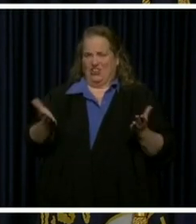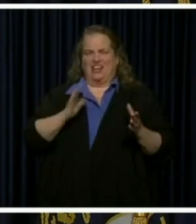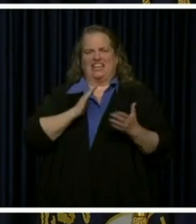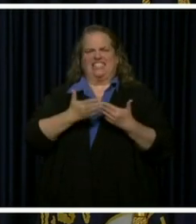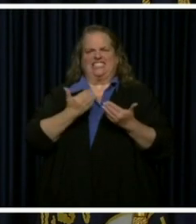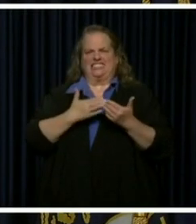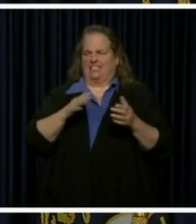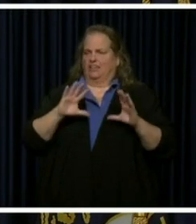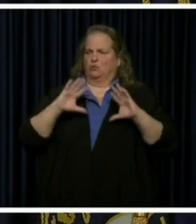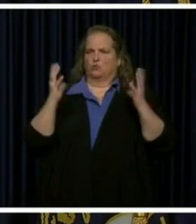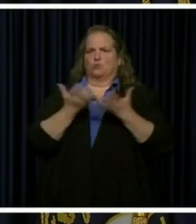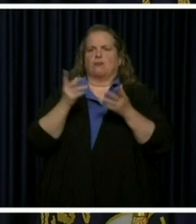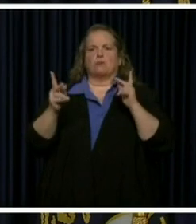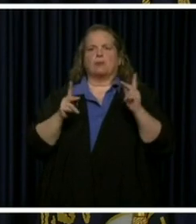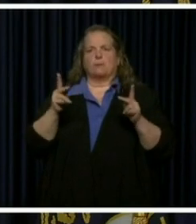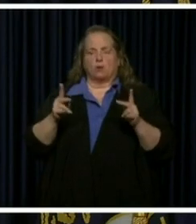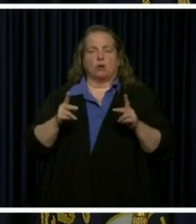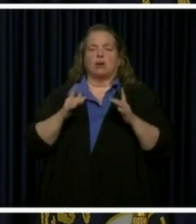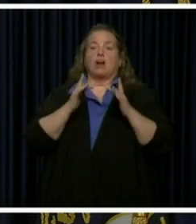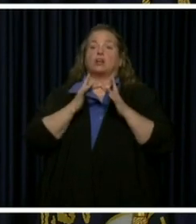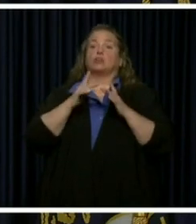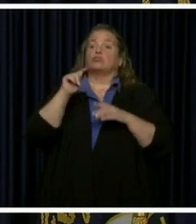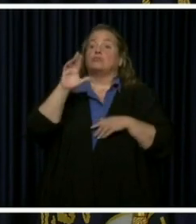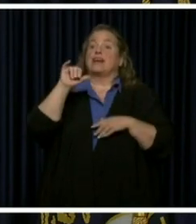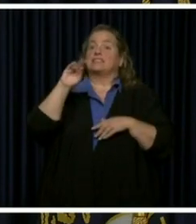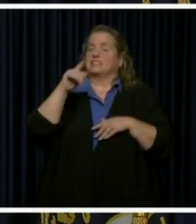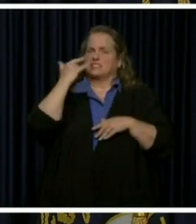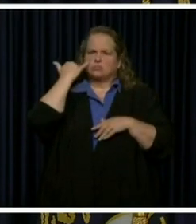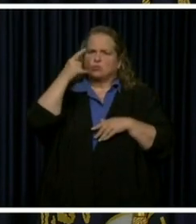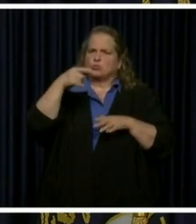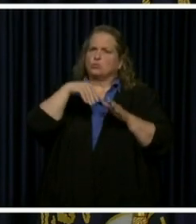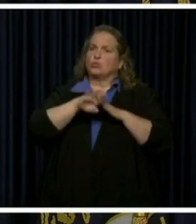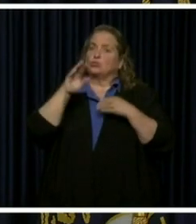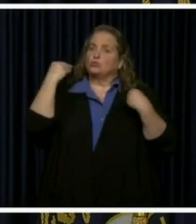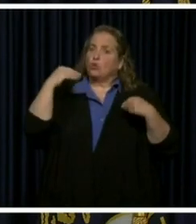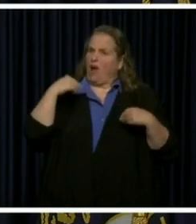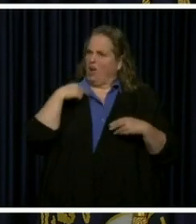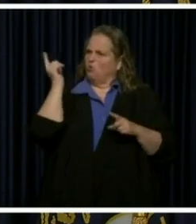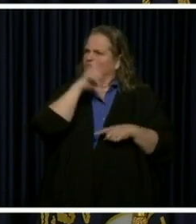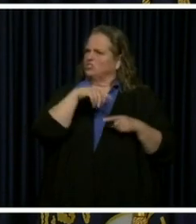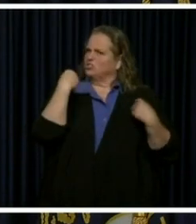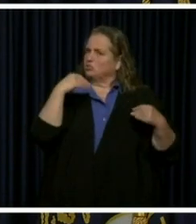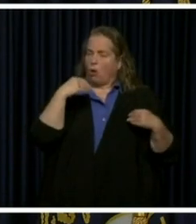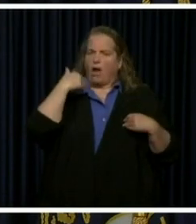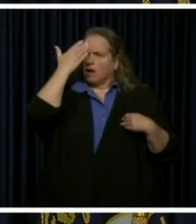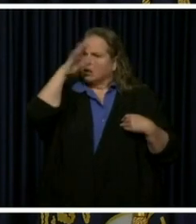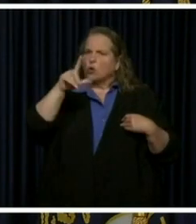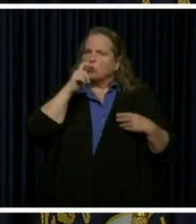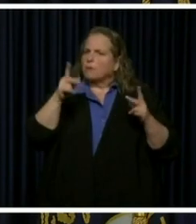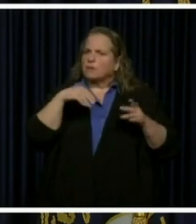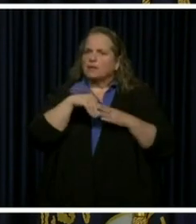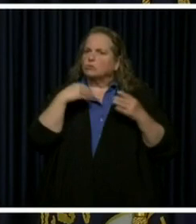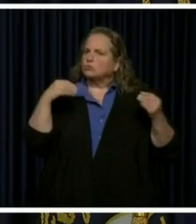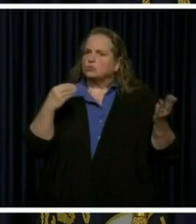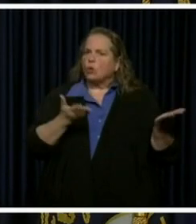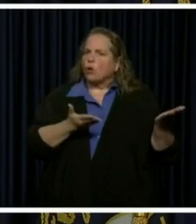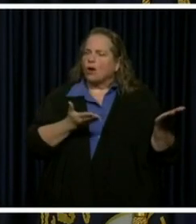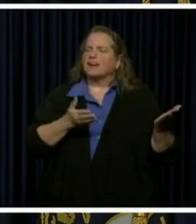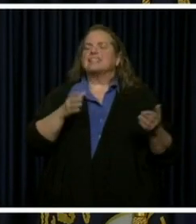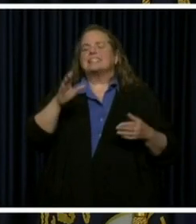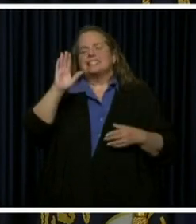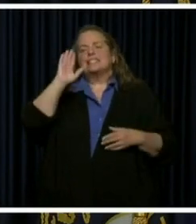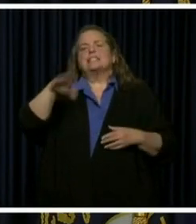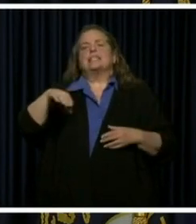contact tracing isn't exact in many ways. It relies on proximity,